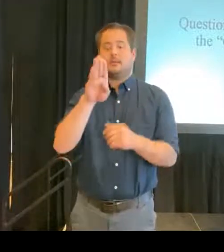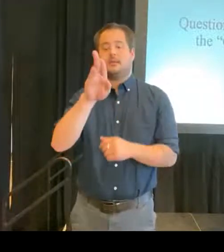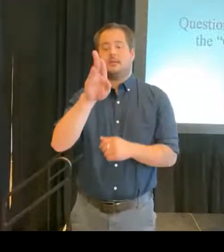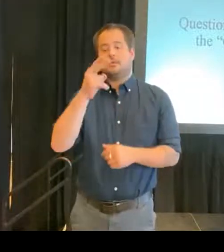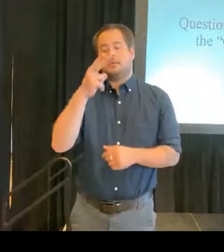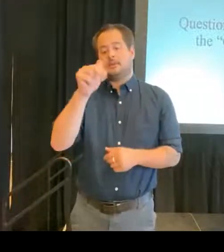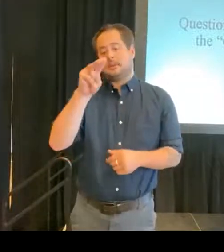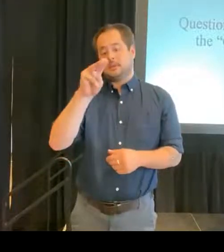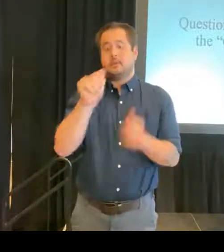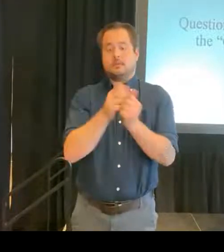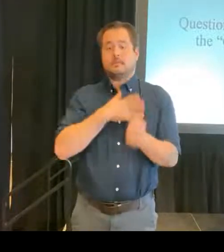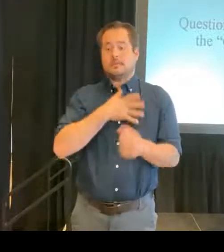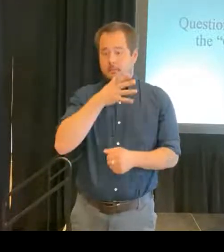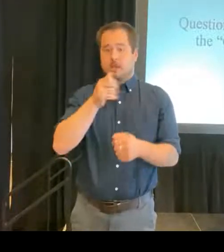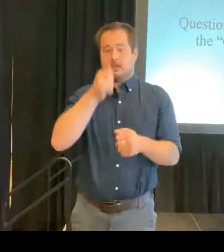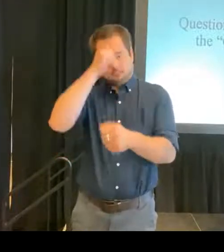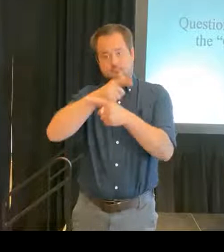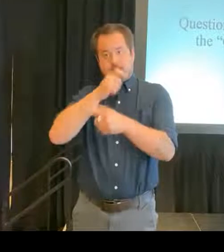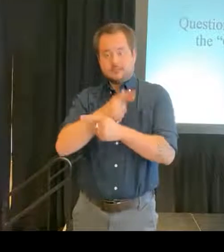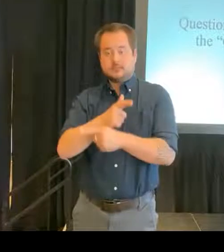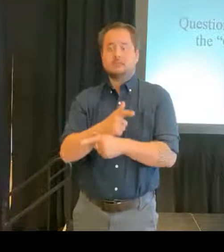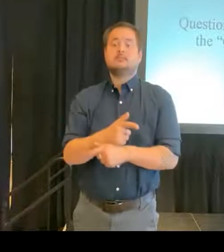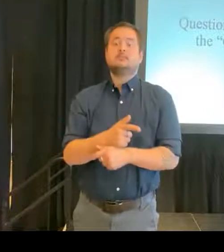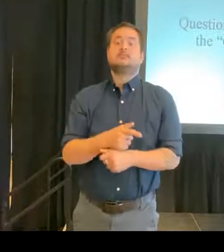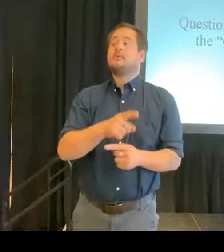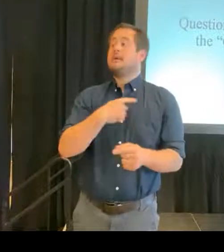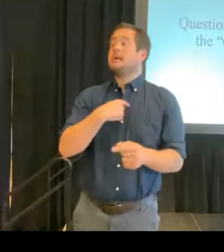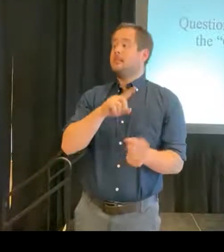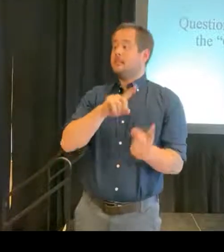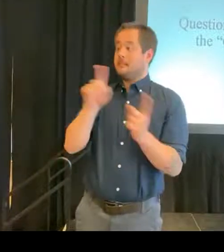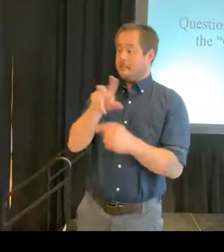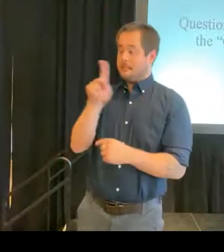in Birmingham at the back of the bus.